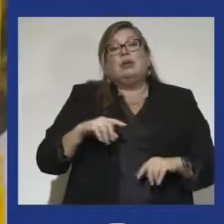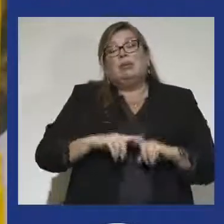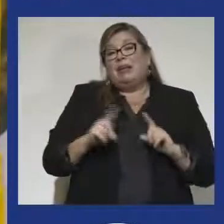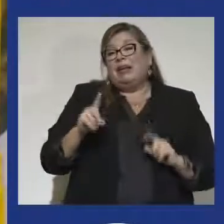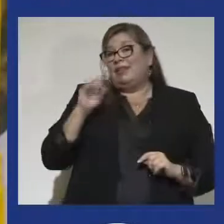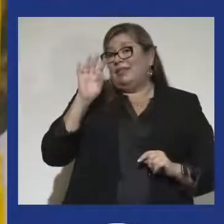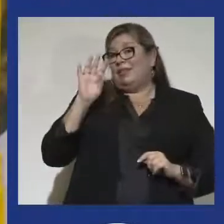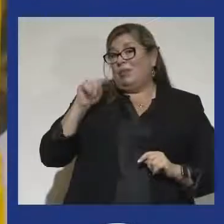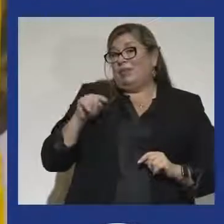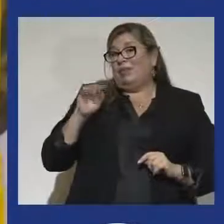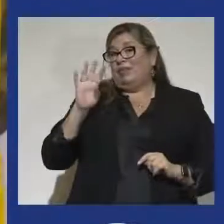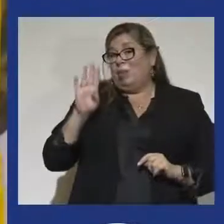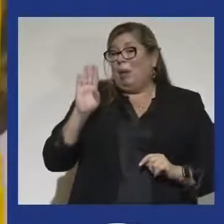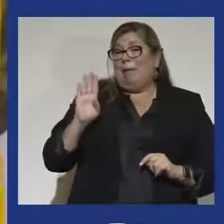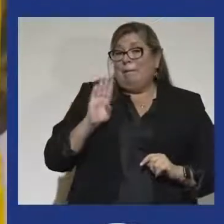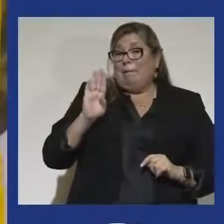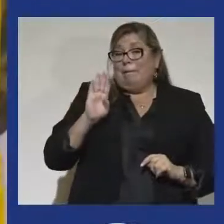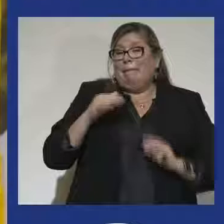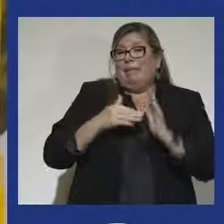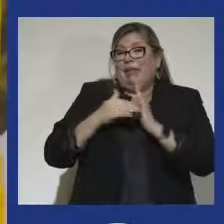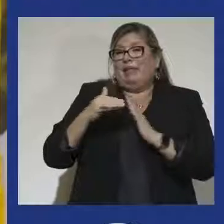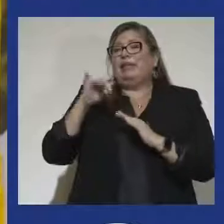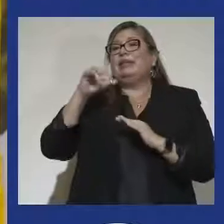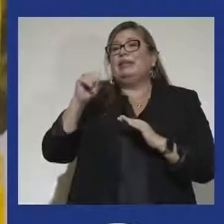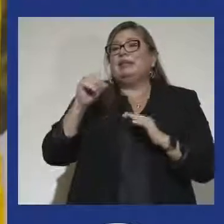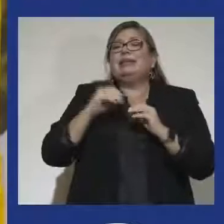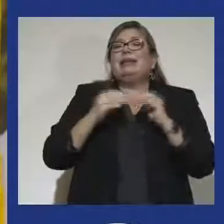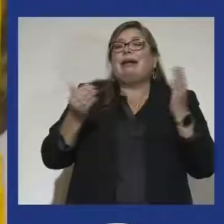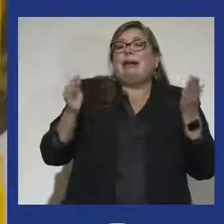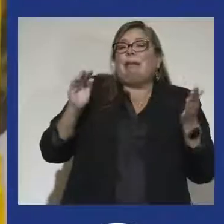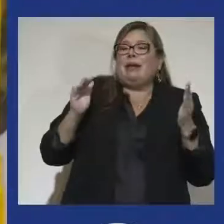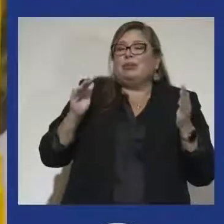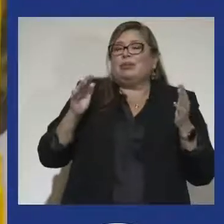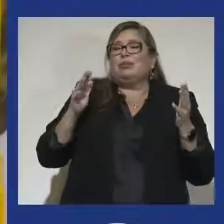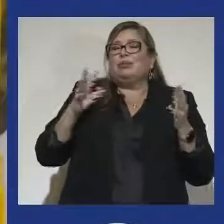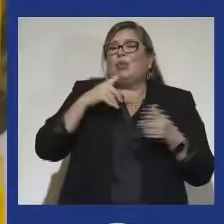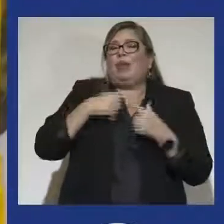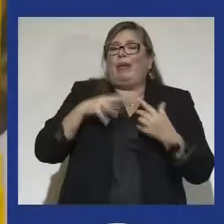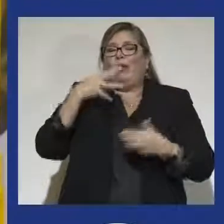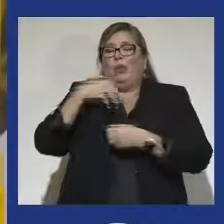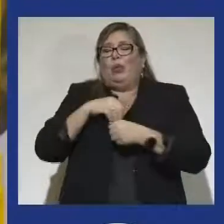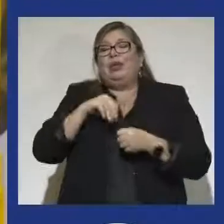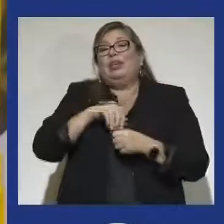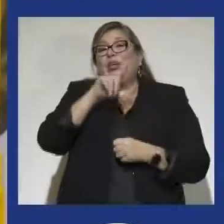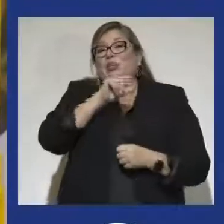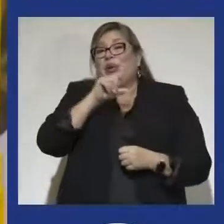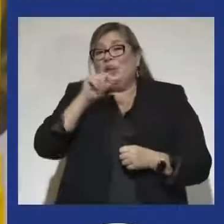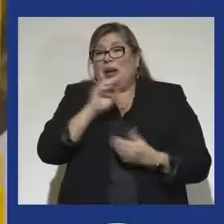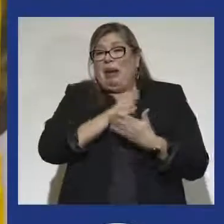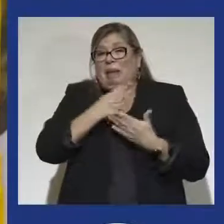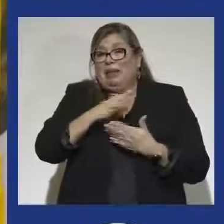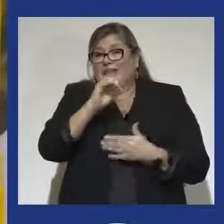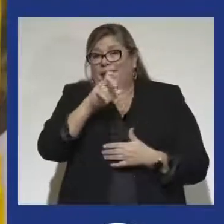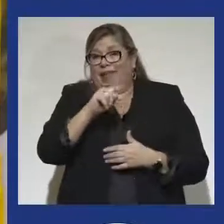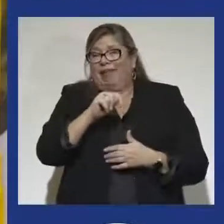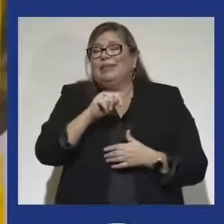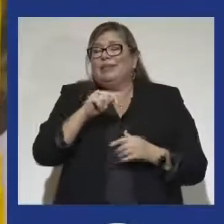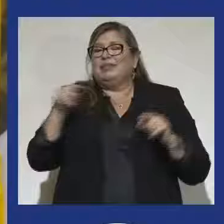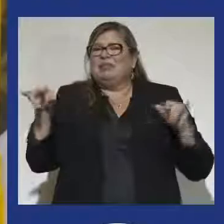the $4.4 billion is in comparison to what was included in the 2020 Budget Act, and so some of